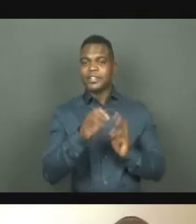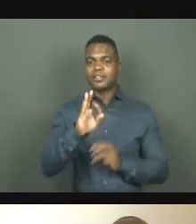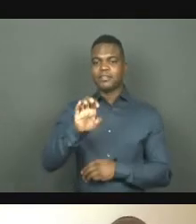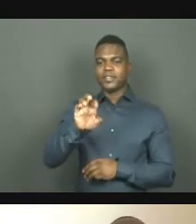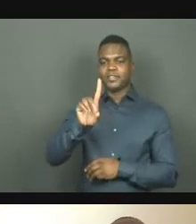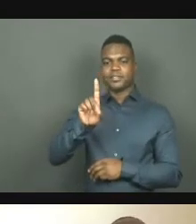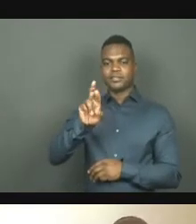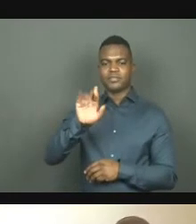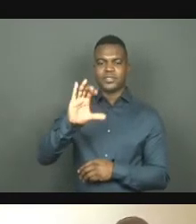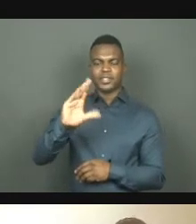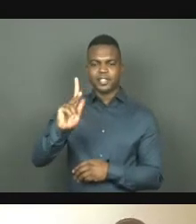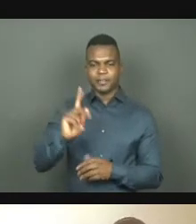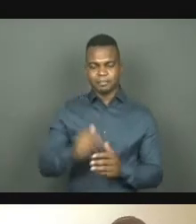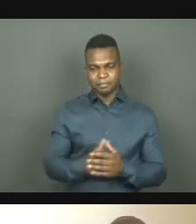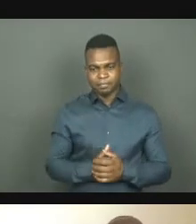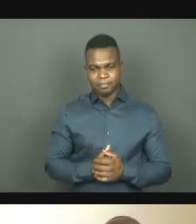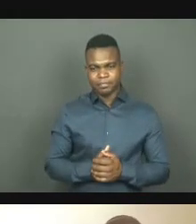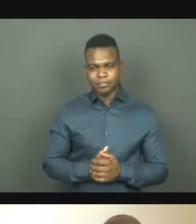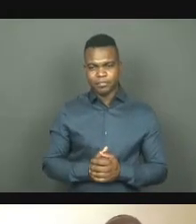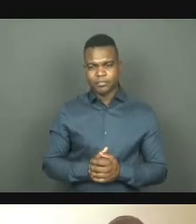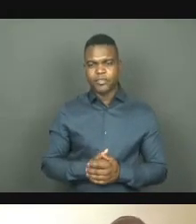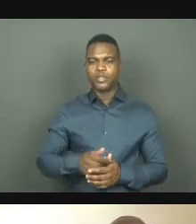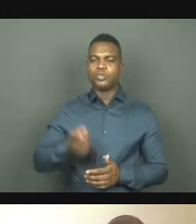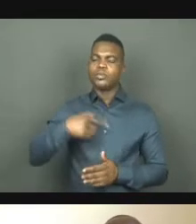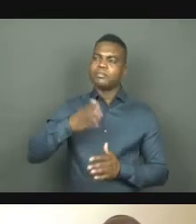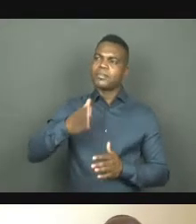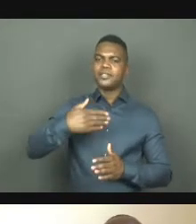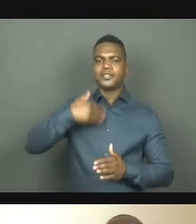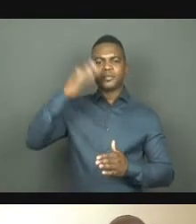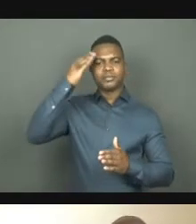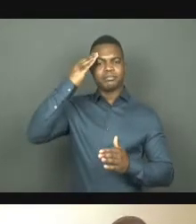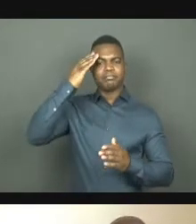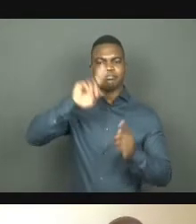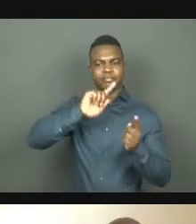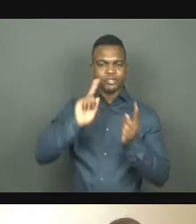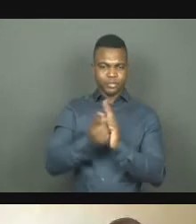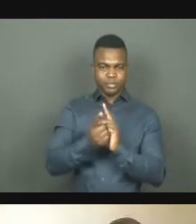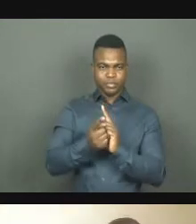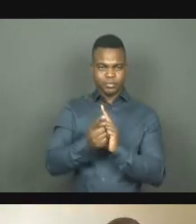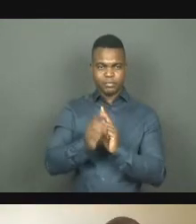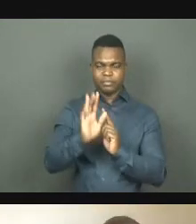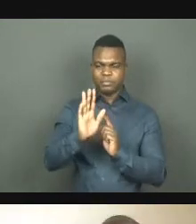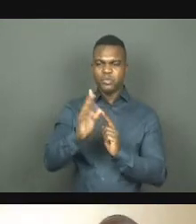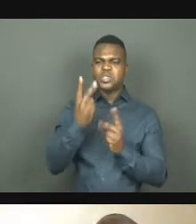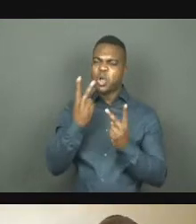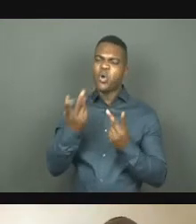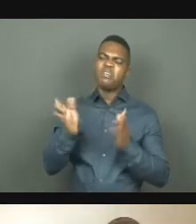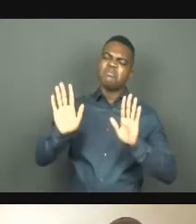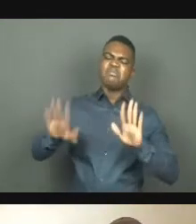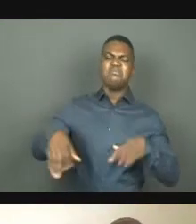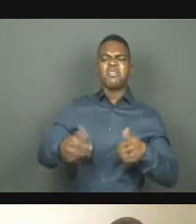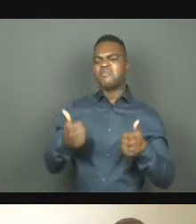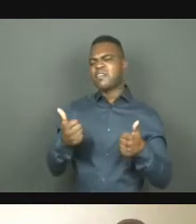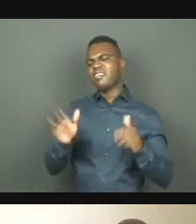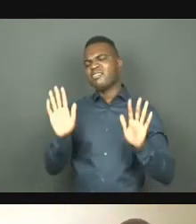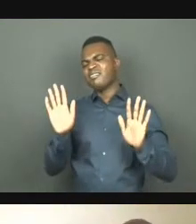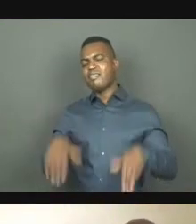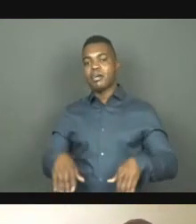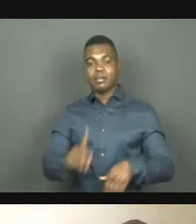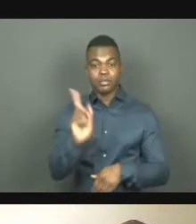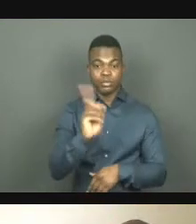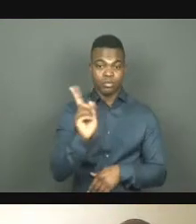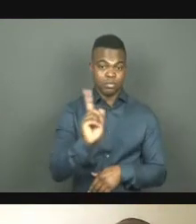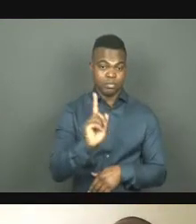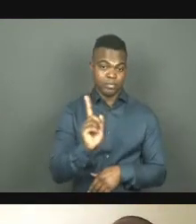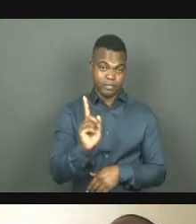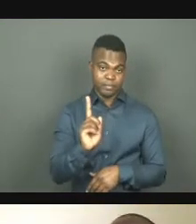am contributing my part. Somebody else, my colleague, will need to contribute X amount, and then we are moving towards that particular society. But if we say one person